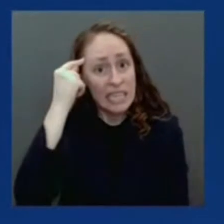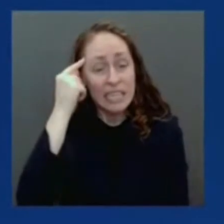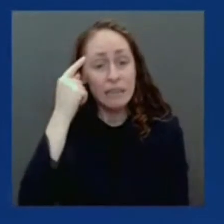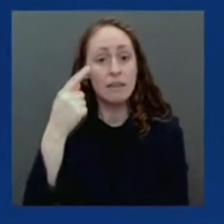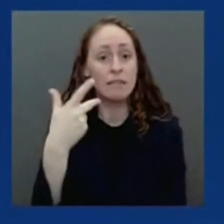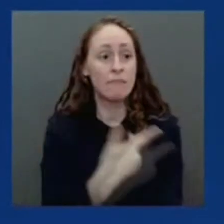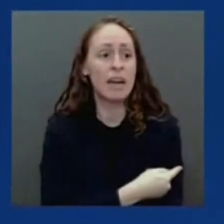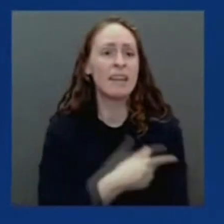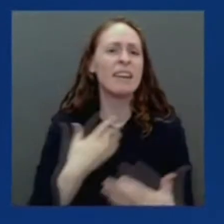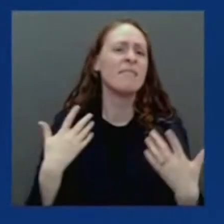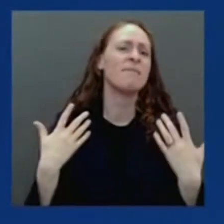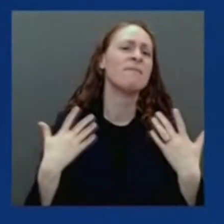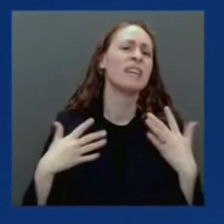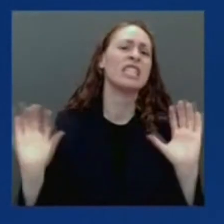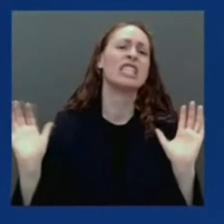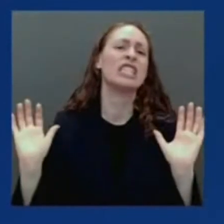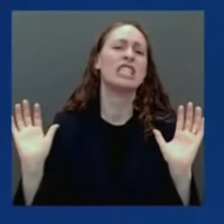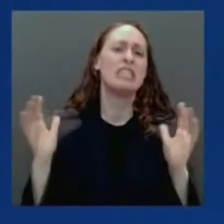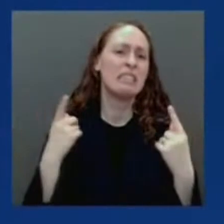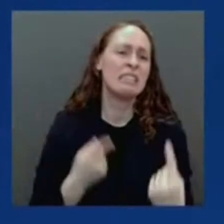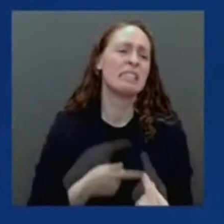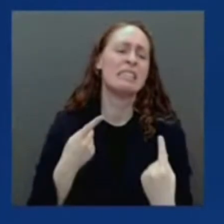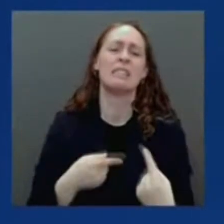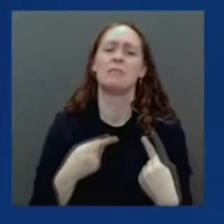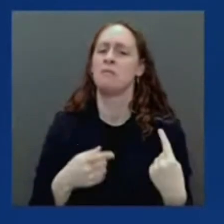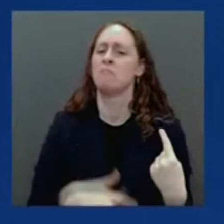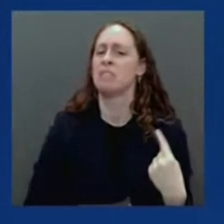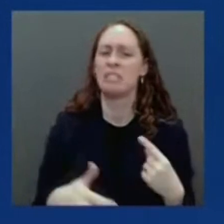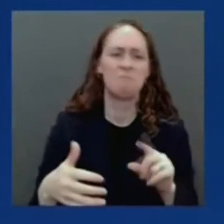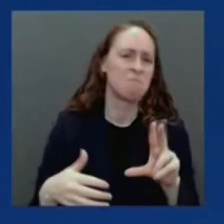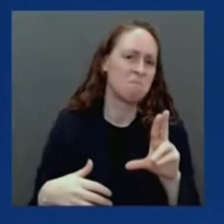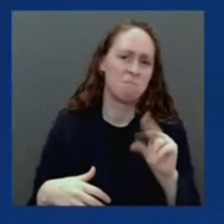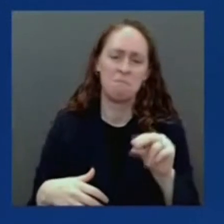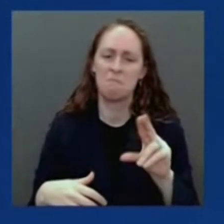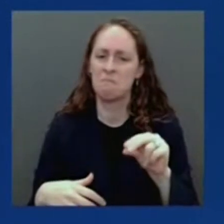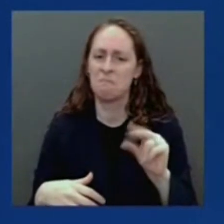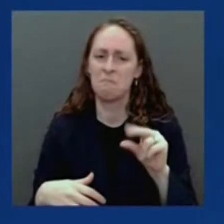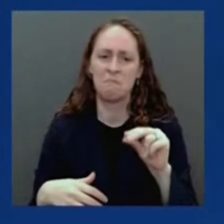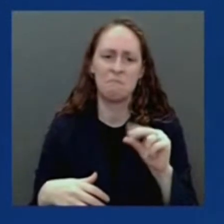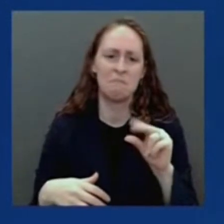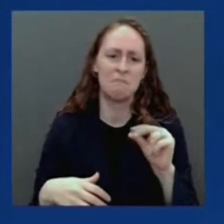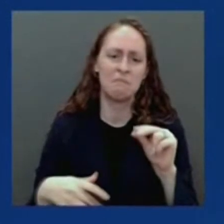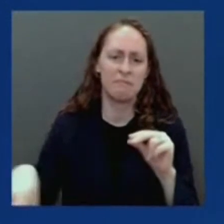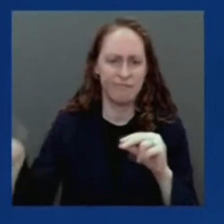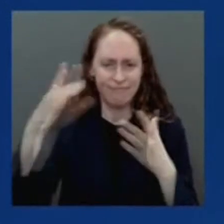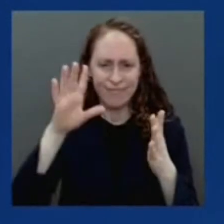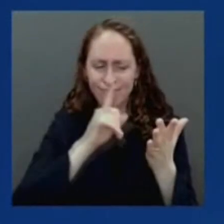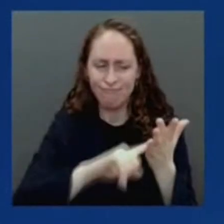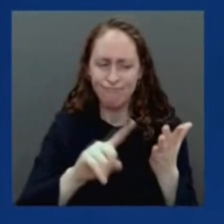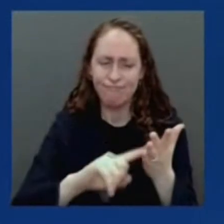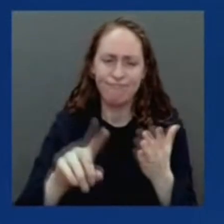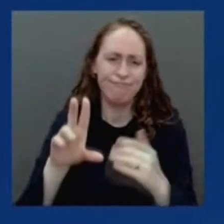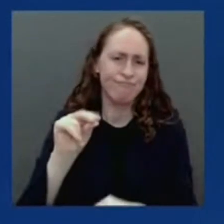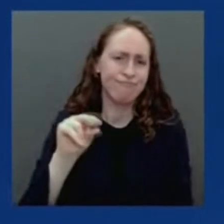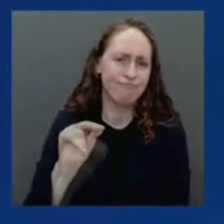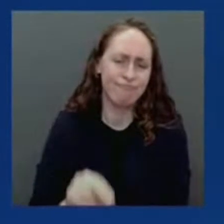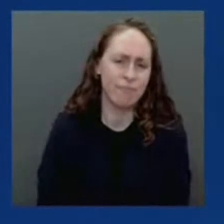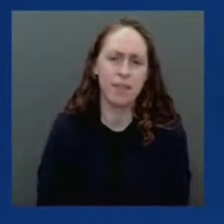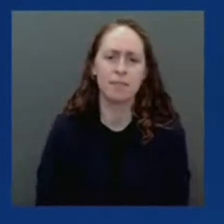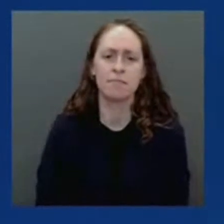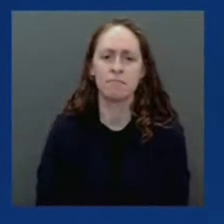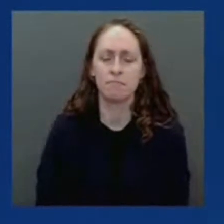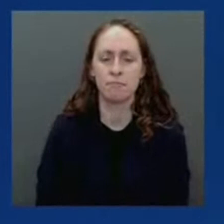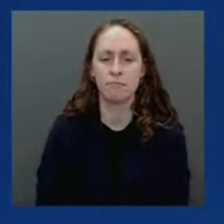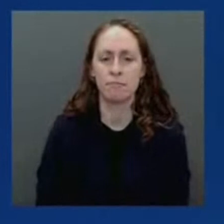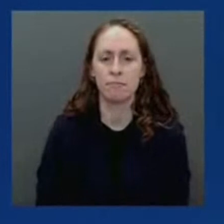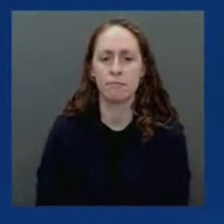professional medical organizations serving people of reproductive age emphasize, as shown on this website,